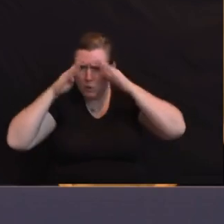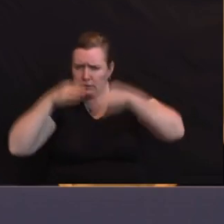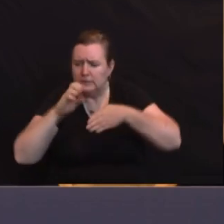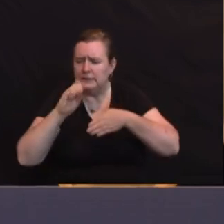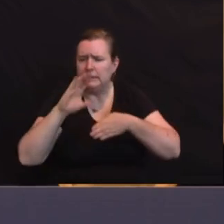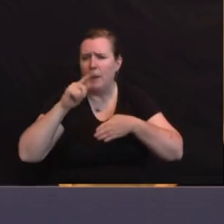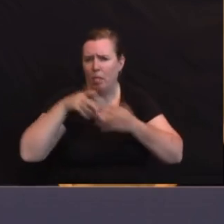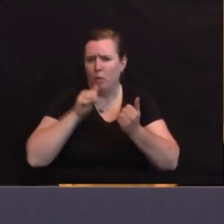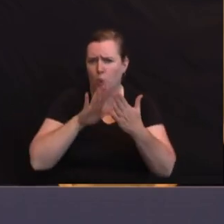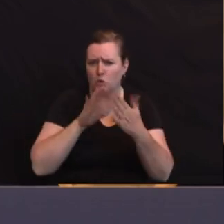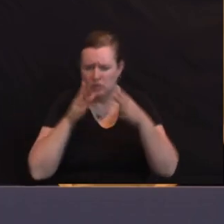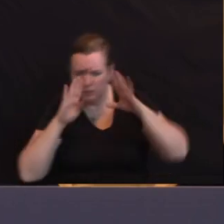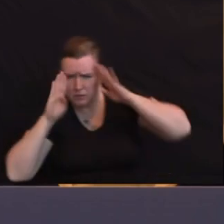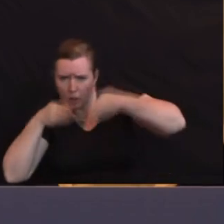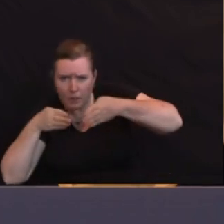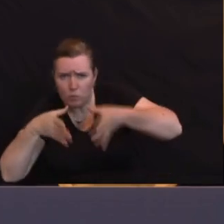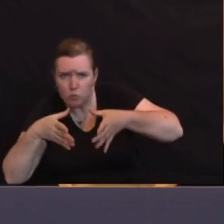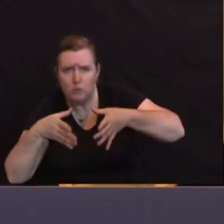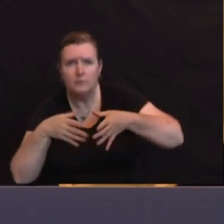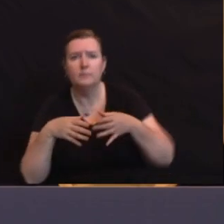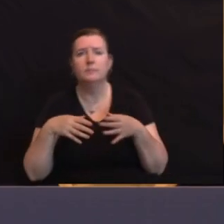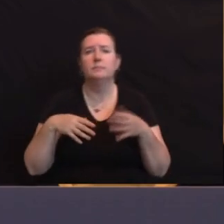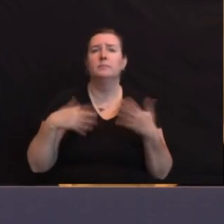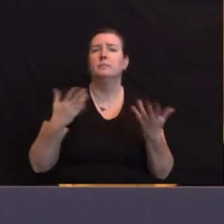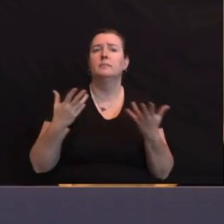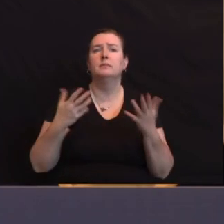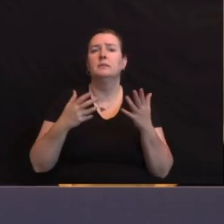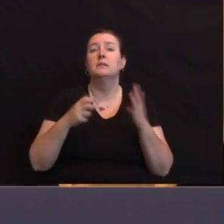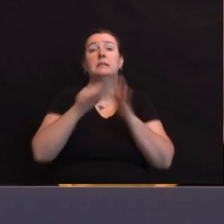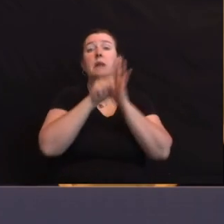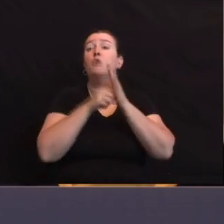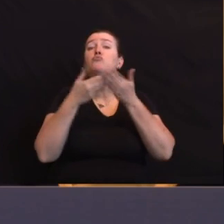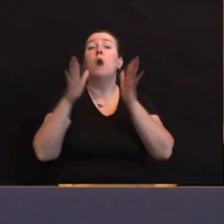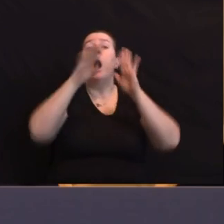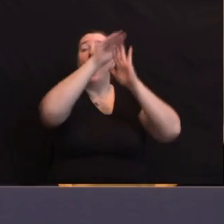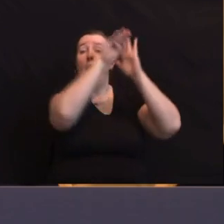I think, when I say blunt instrument, I mean statewide,